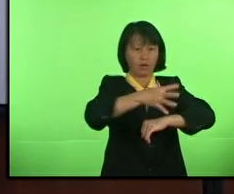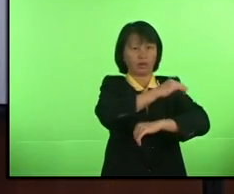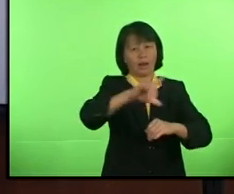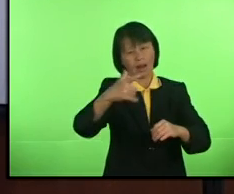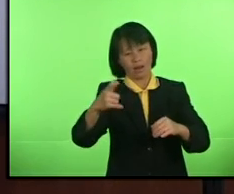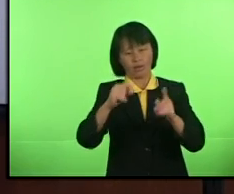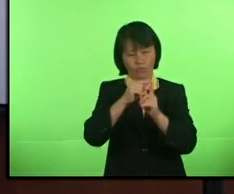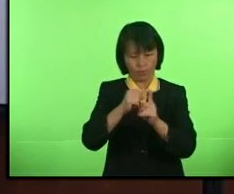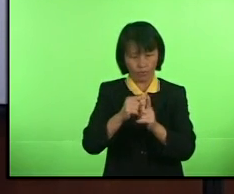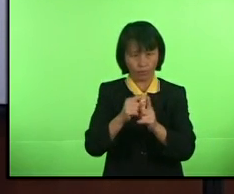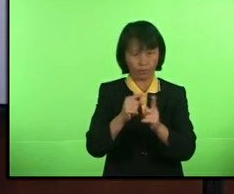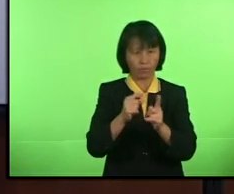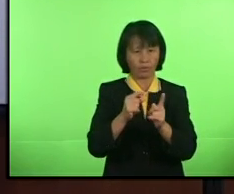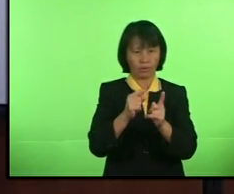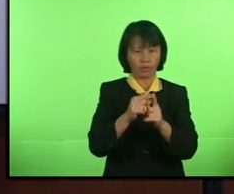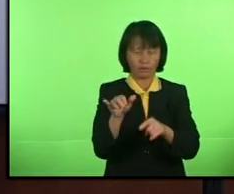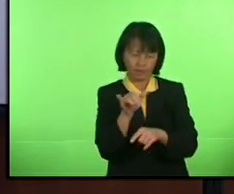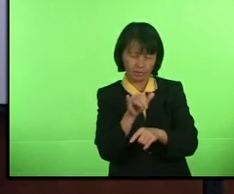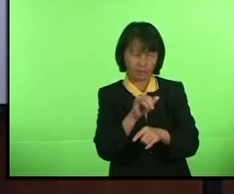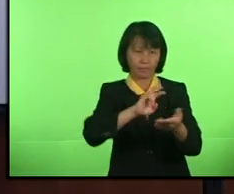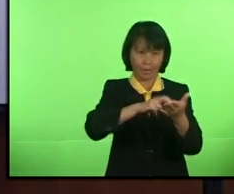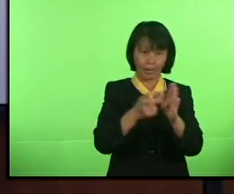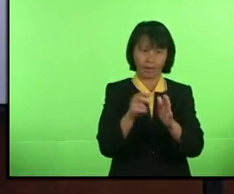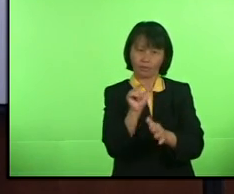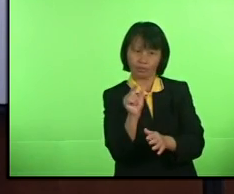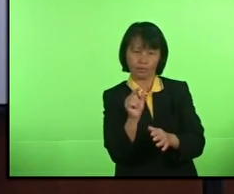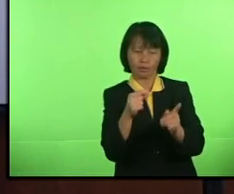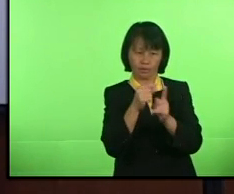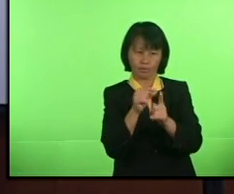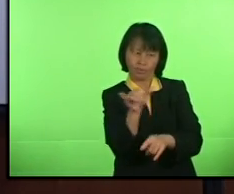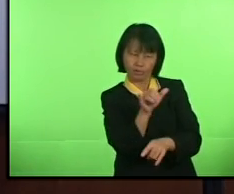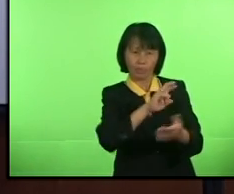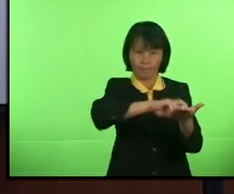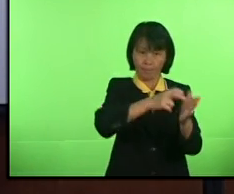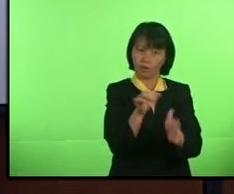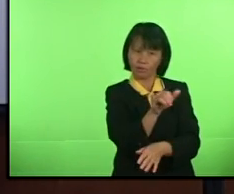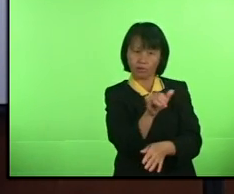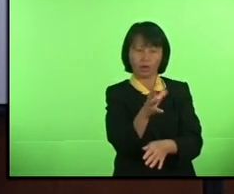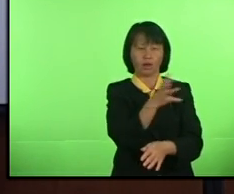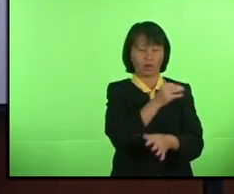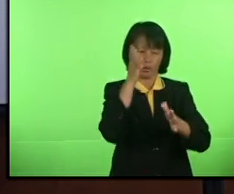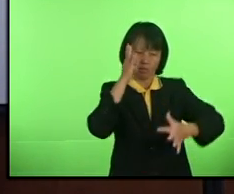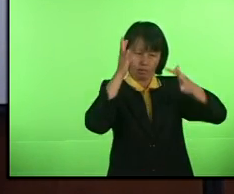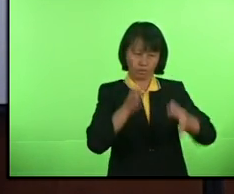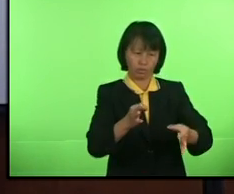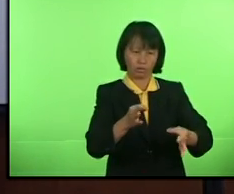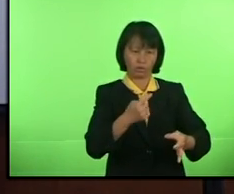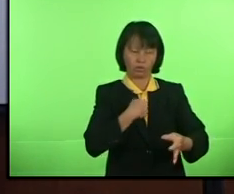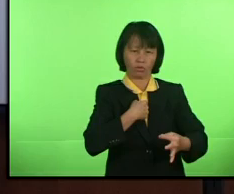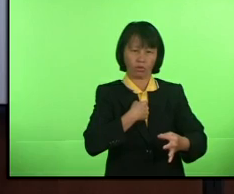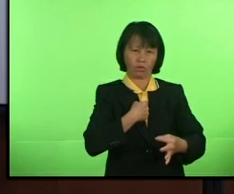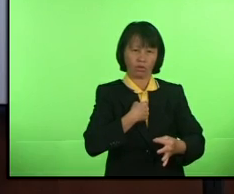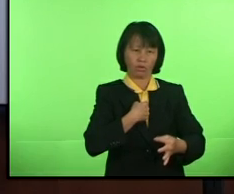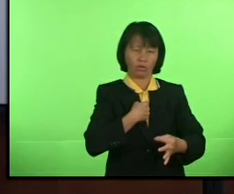other words that are similar in meaning with the keywords, synonyms, and decide whether you are for or